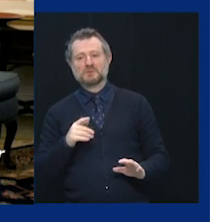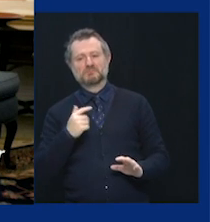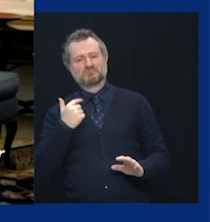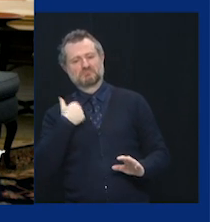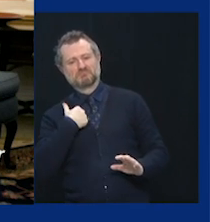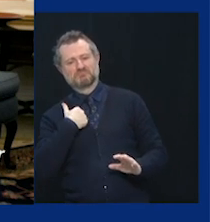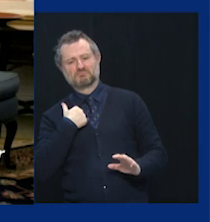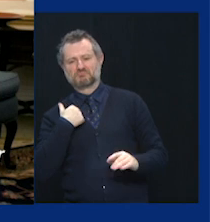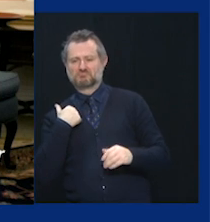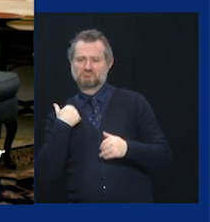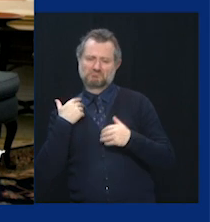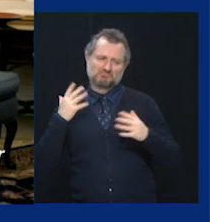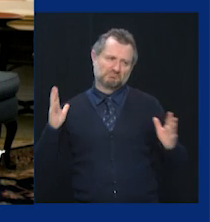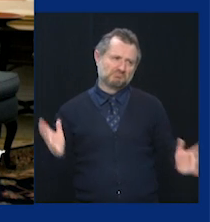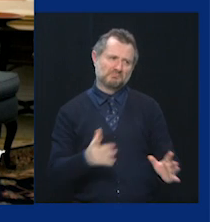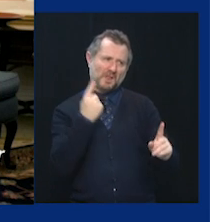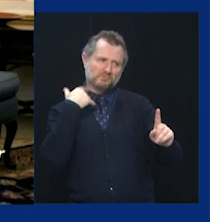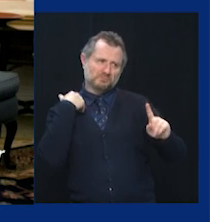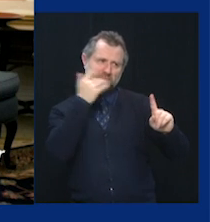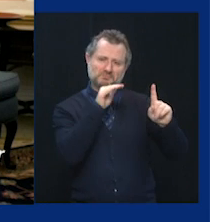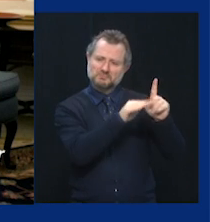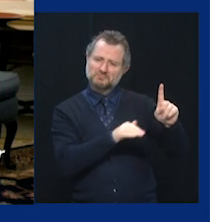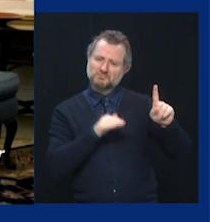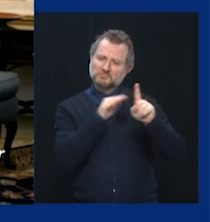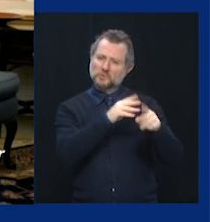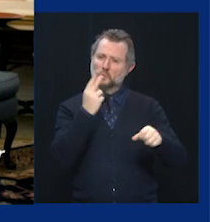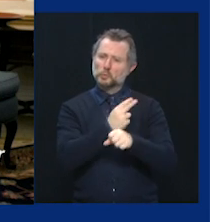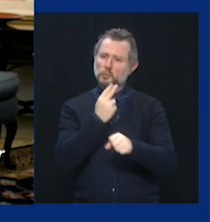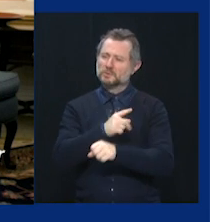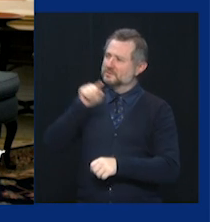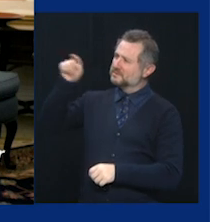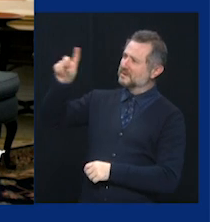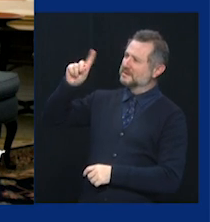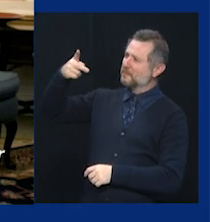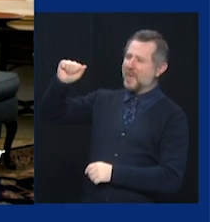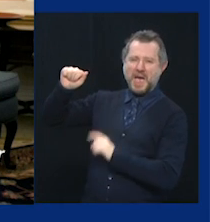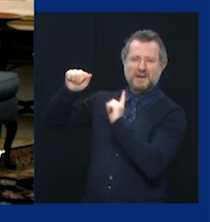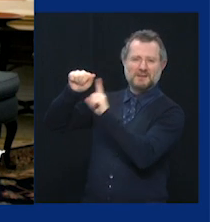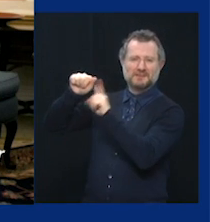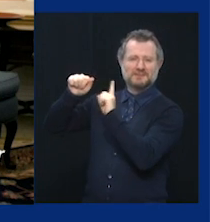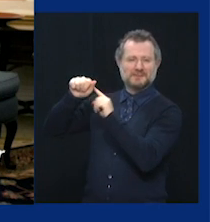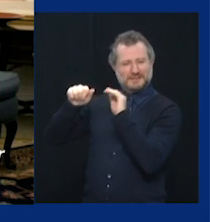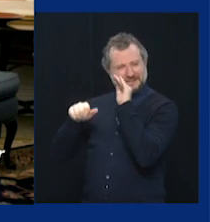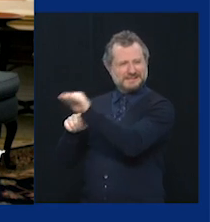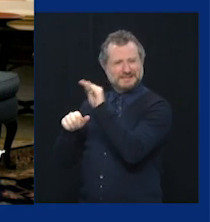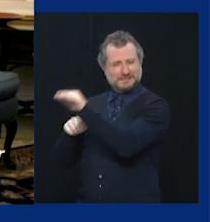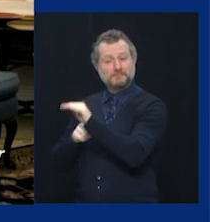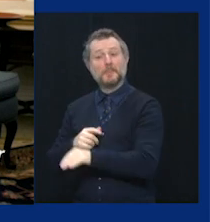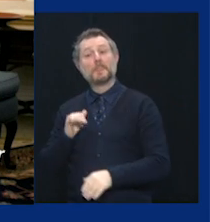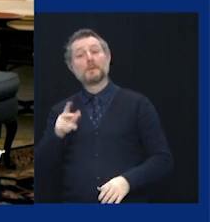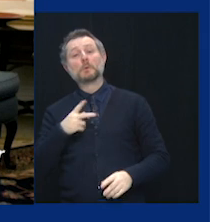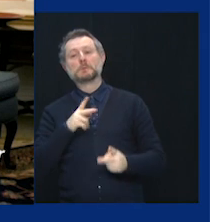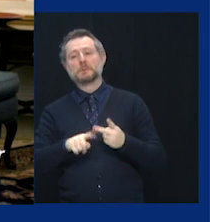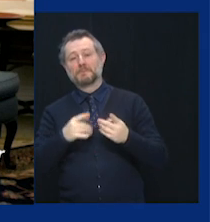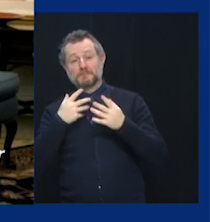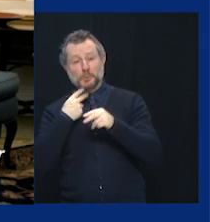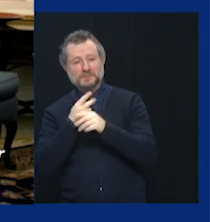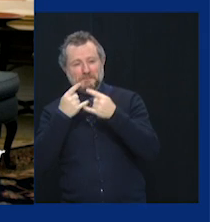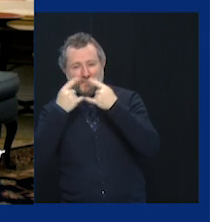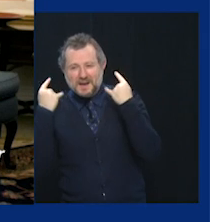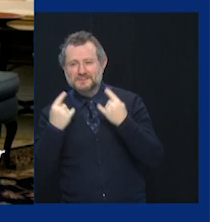the Trump administration to use the Defense Production Act. Wear a mask. Look at that, common